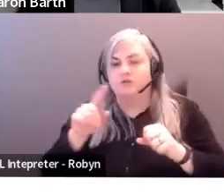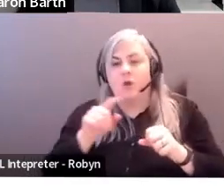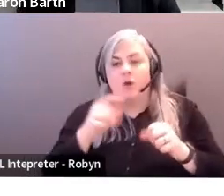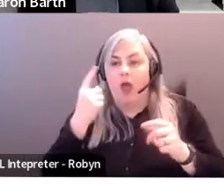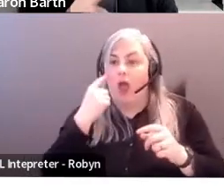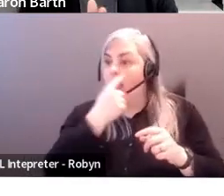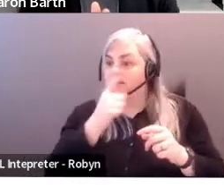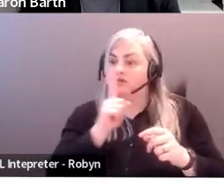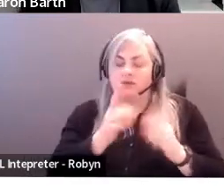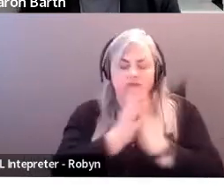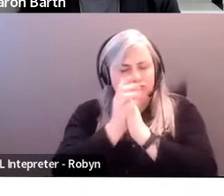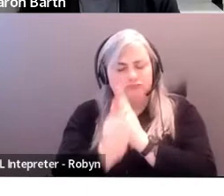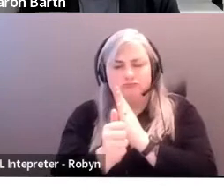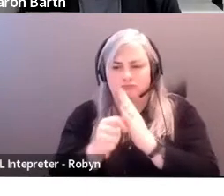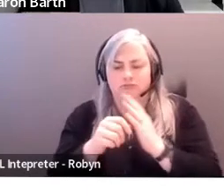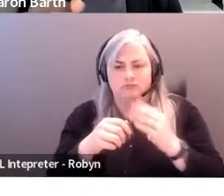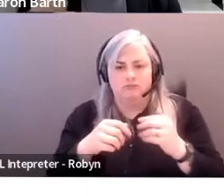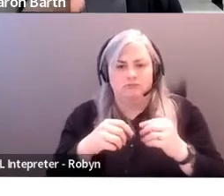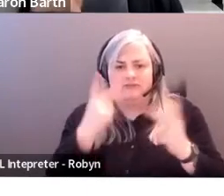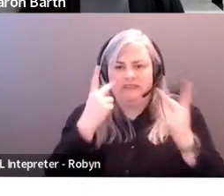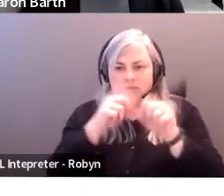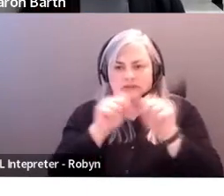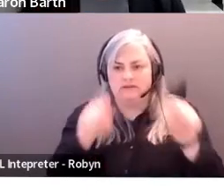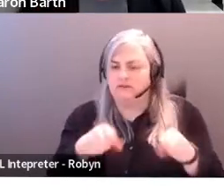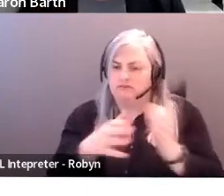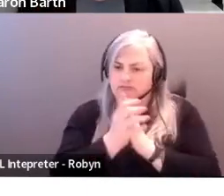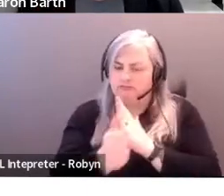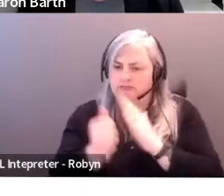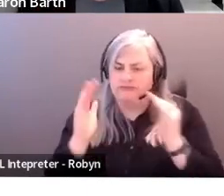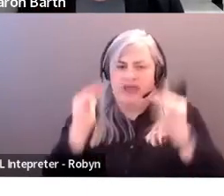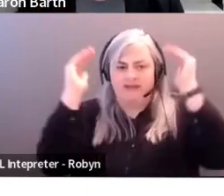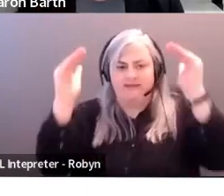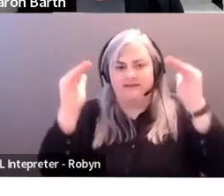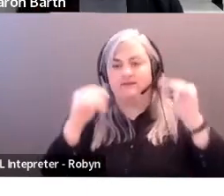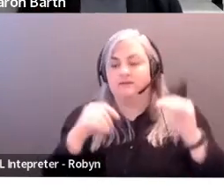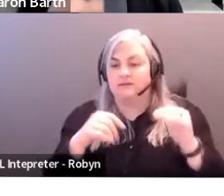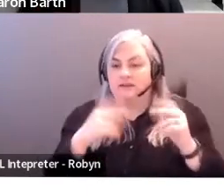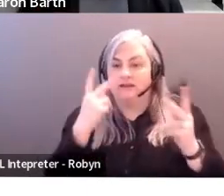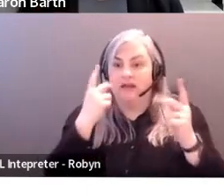machine, your visual system. And it makes pattern matching mistakes, right? You see it right